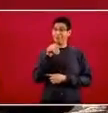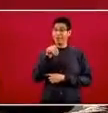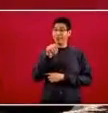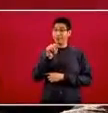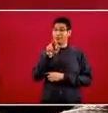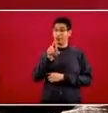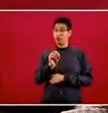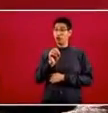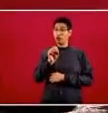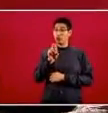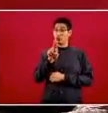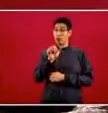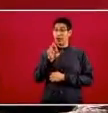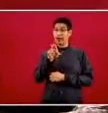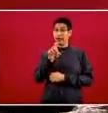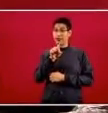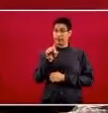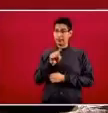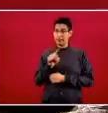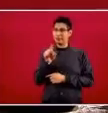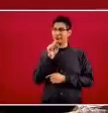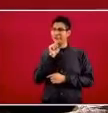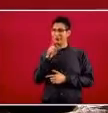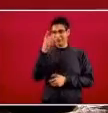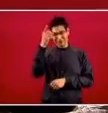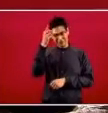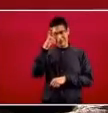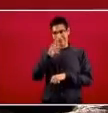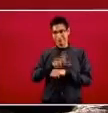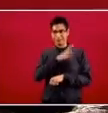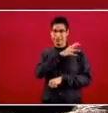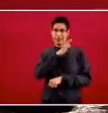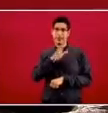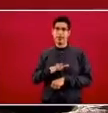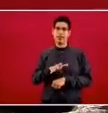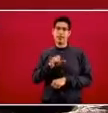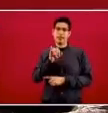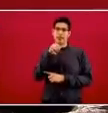cooperation has been very satisfactory to us.